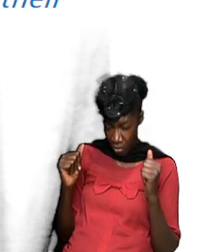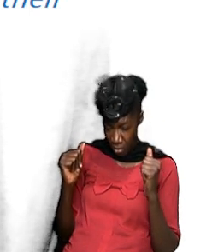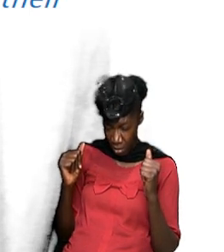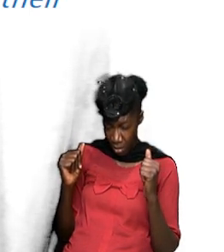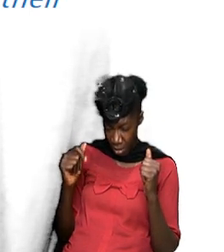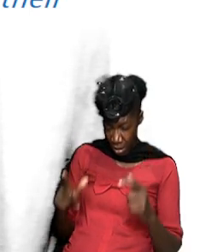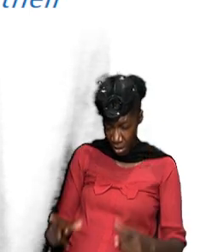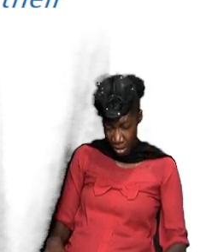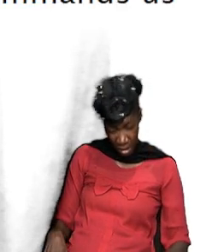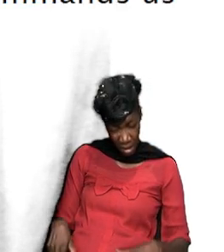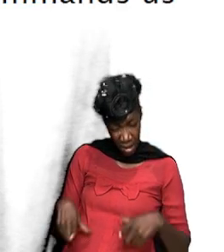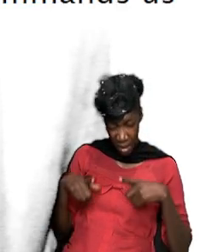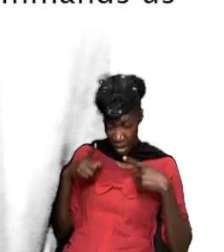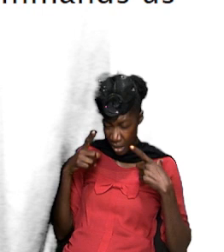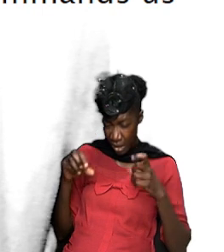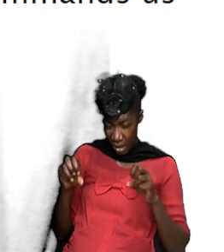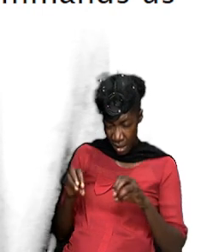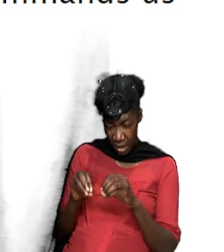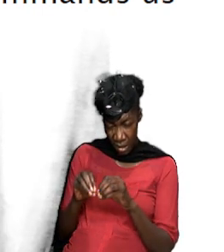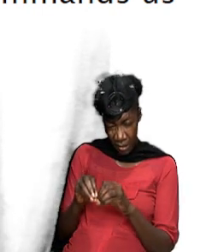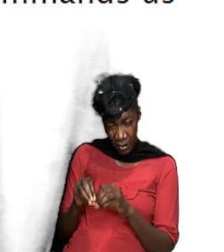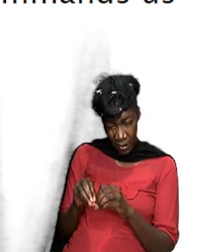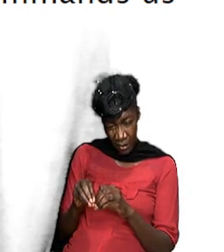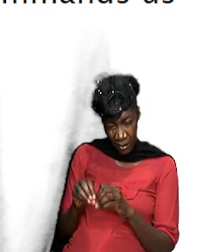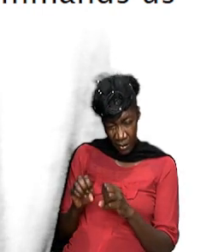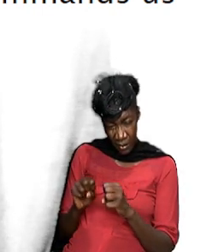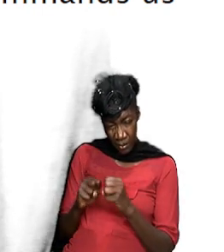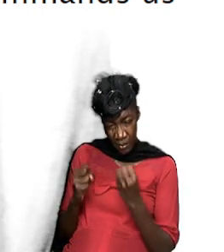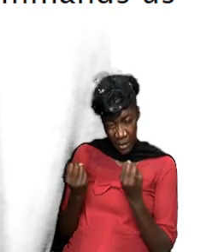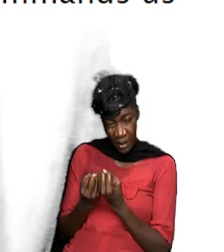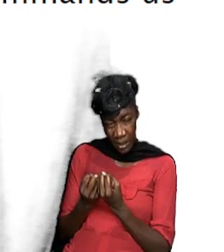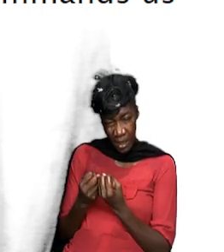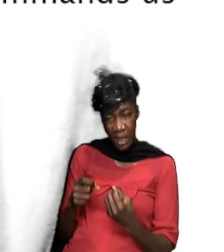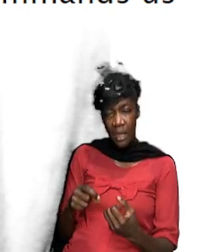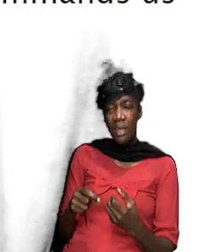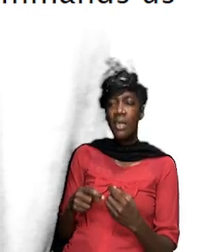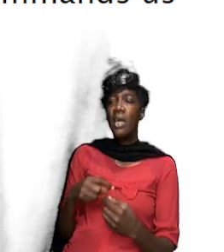So we live in a society that is trying to dictate to the church.